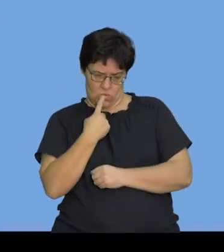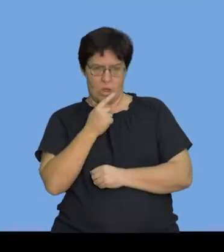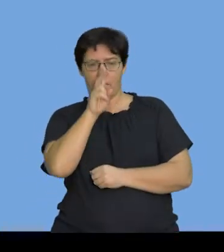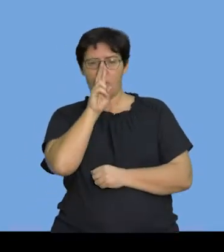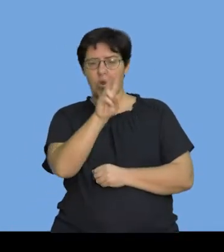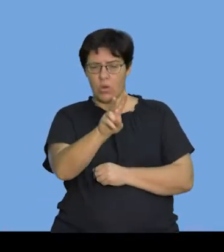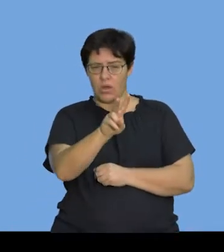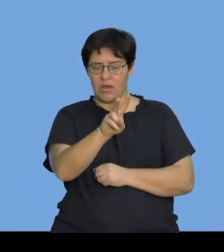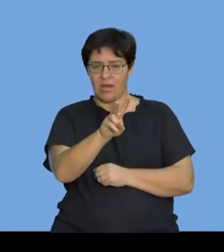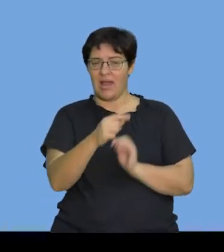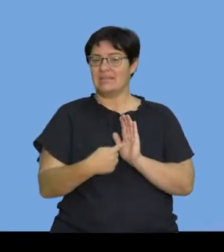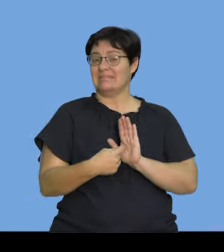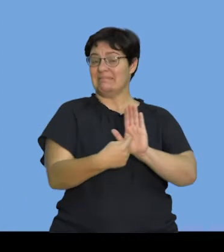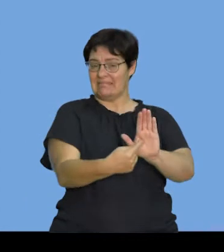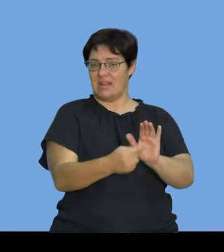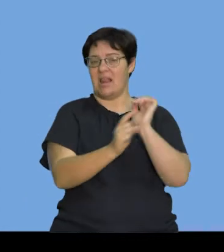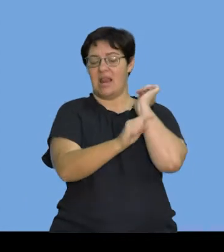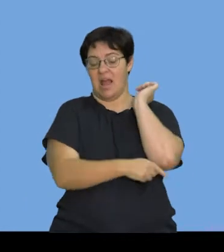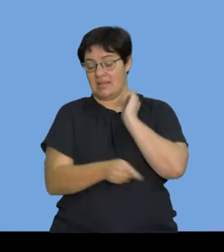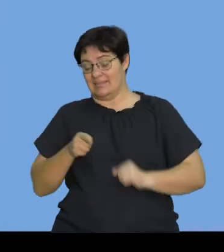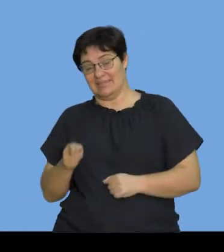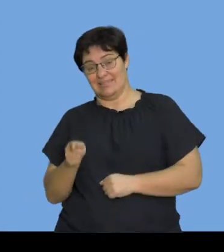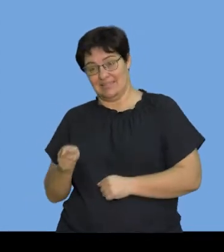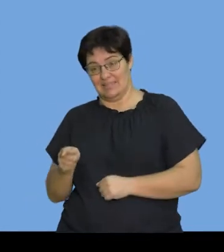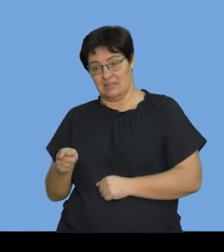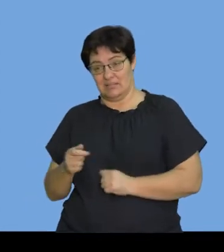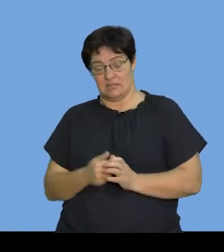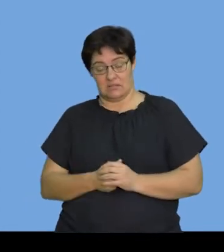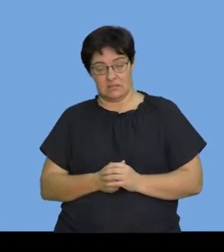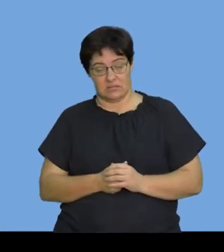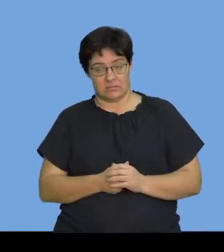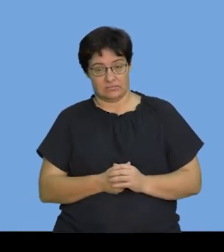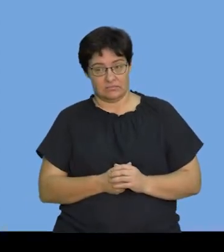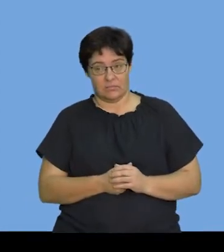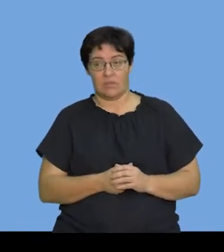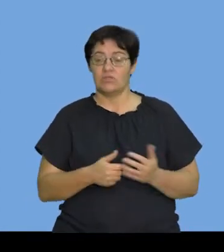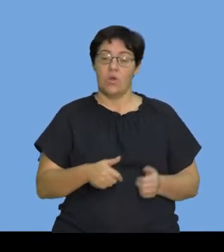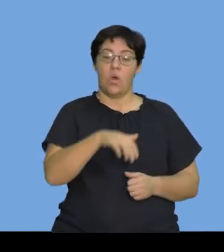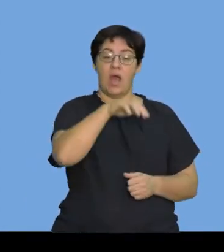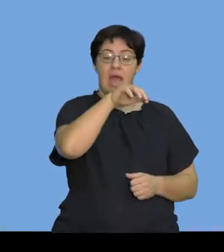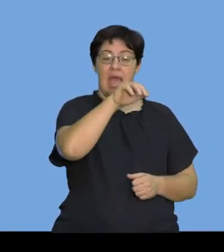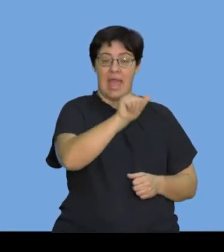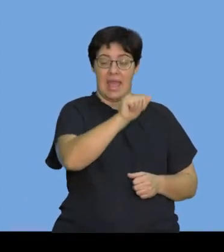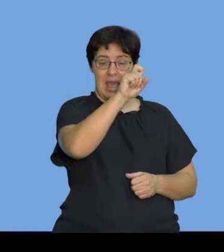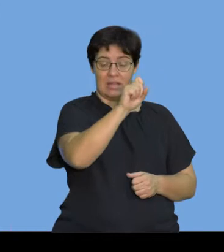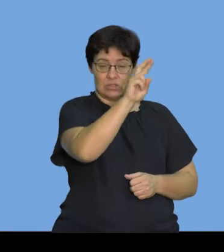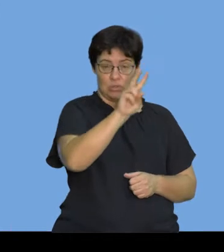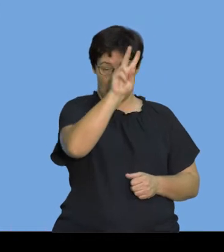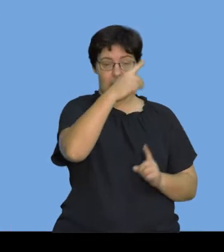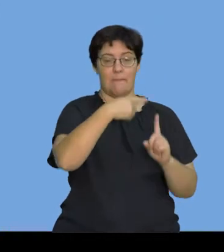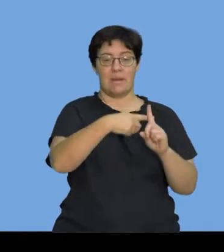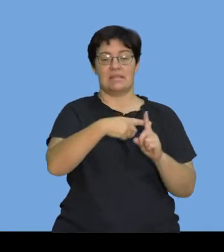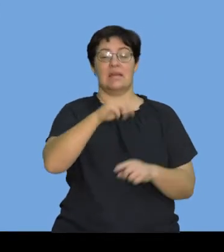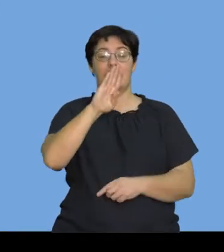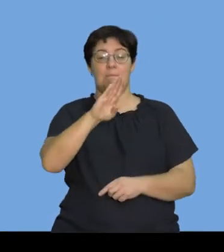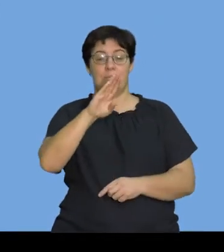sign of the last term, right? So I said it's ax squared plus bx